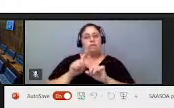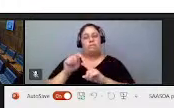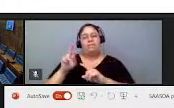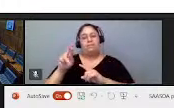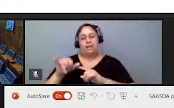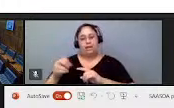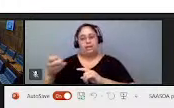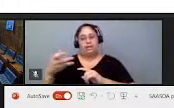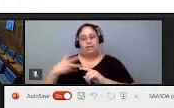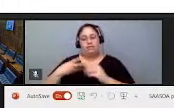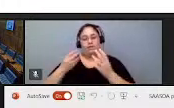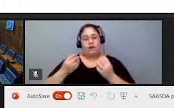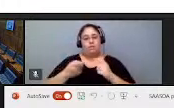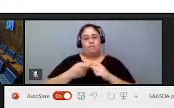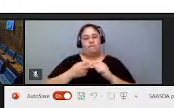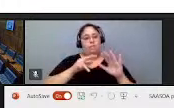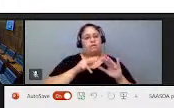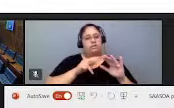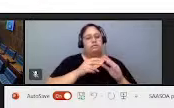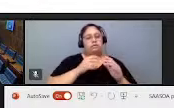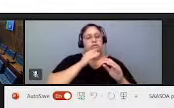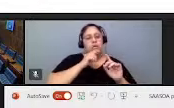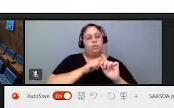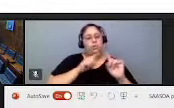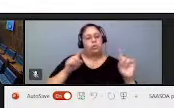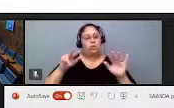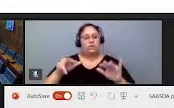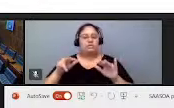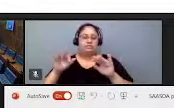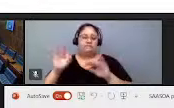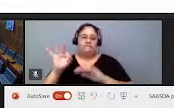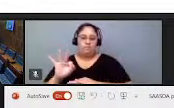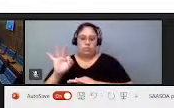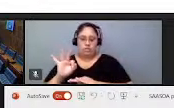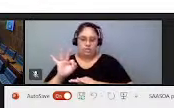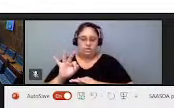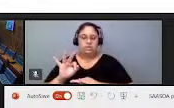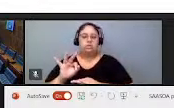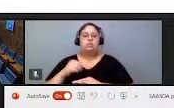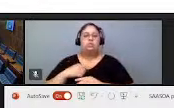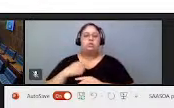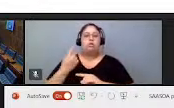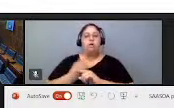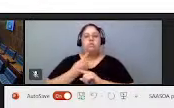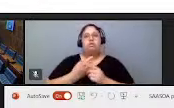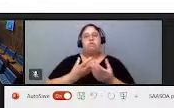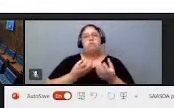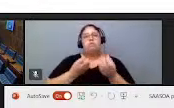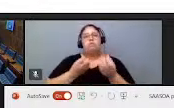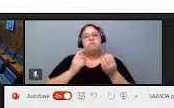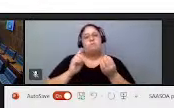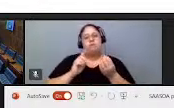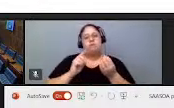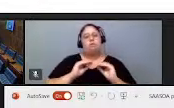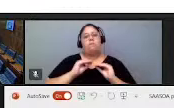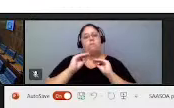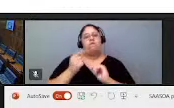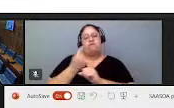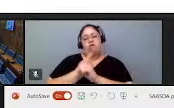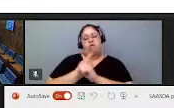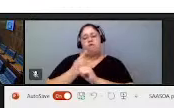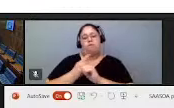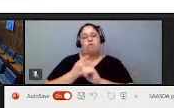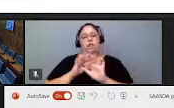us from the 18th of December till the 18th of February and then we only managed a move per hour of